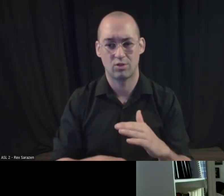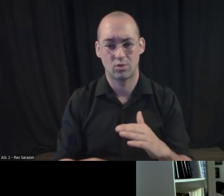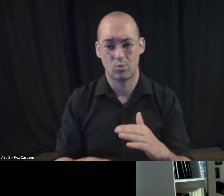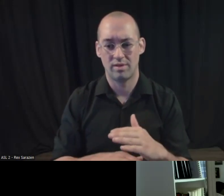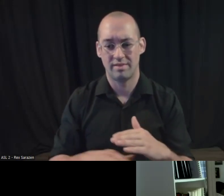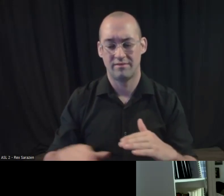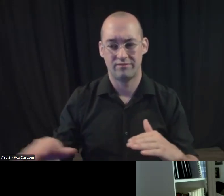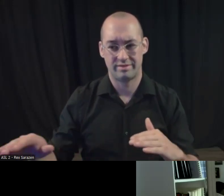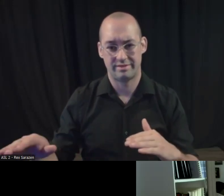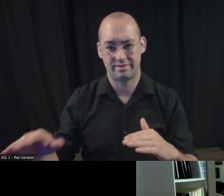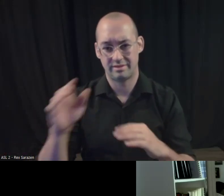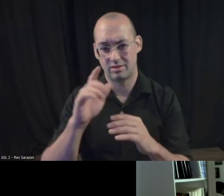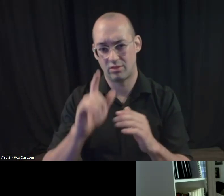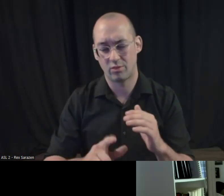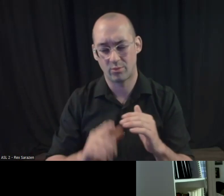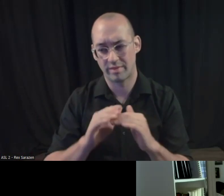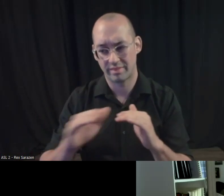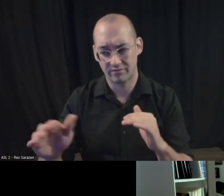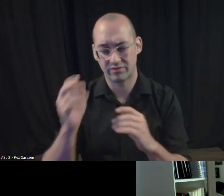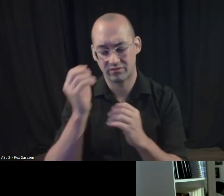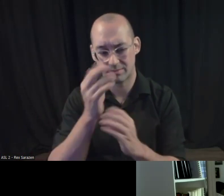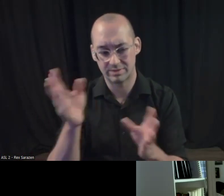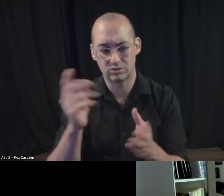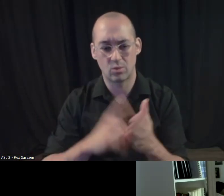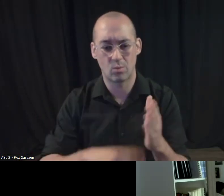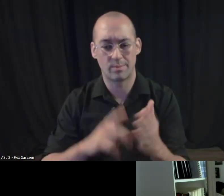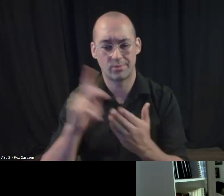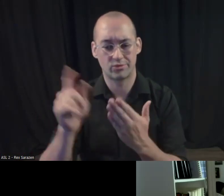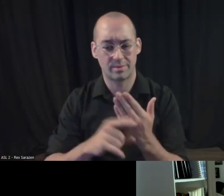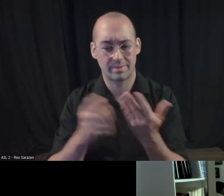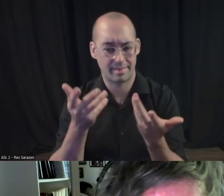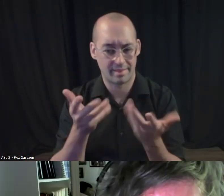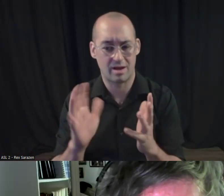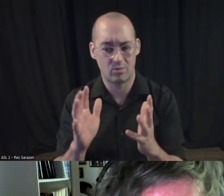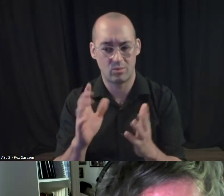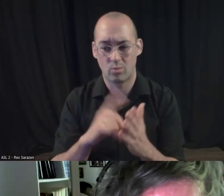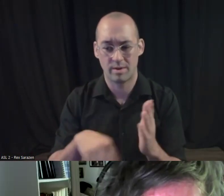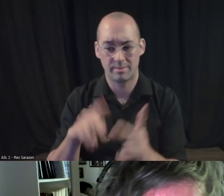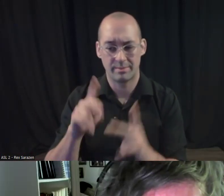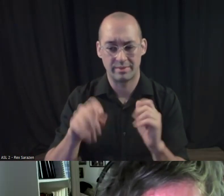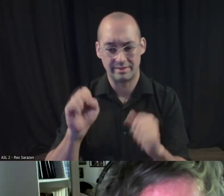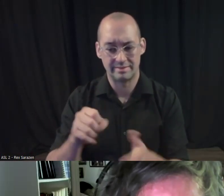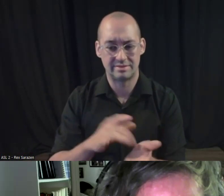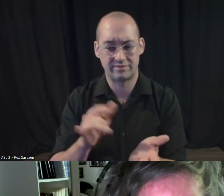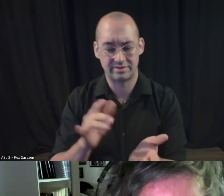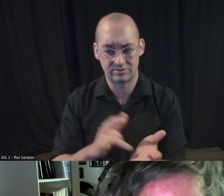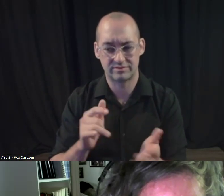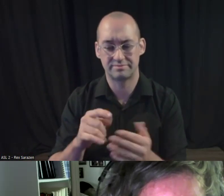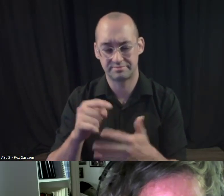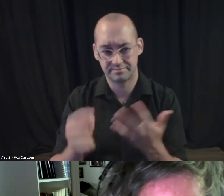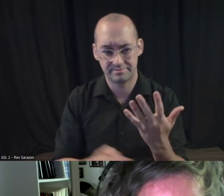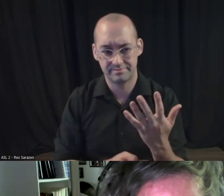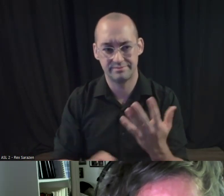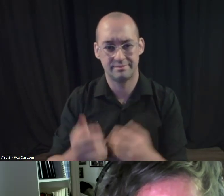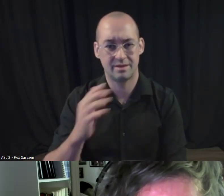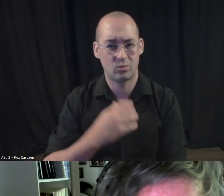of information in terms of what programs are around, what people can take advantage of, et cetera, et cetera. I wish they were